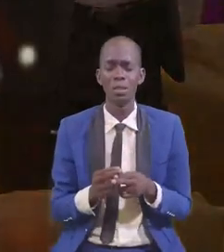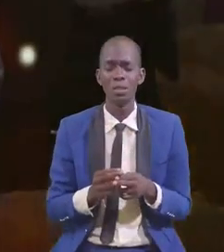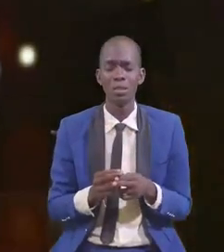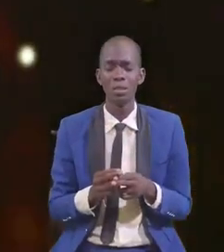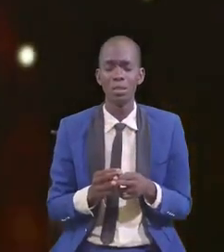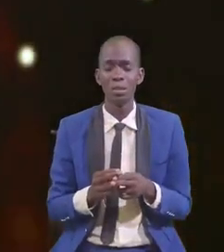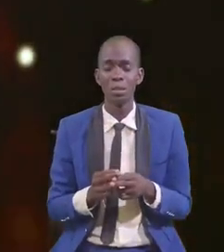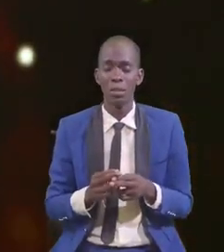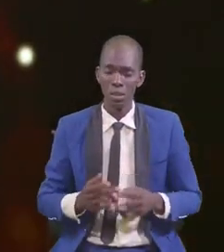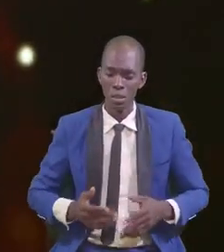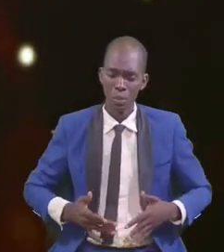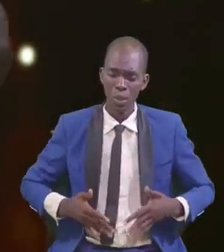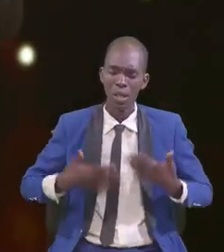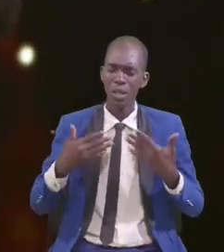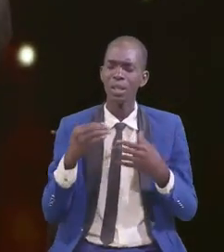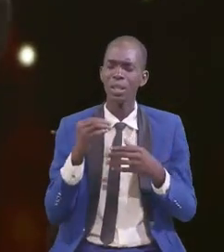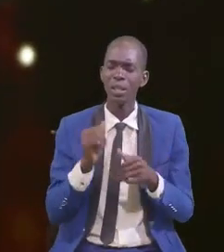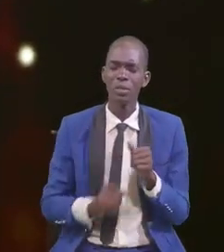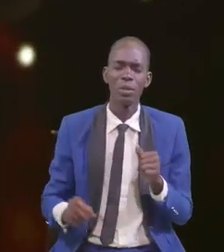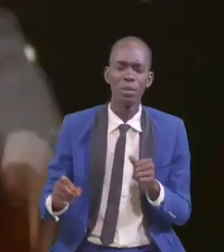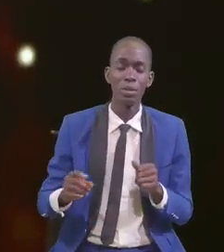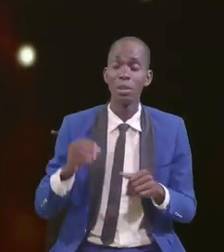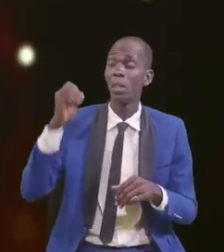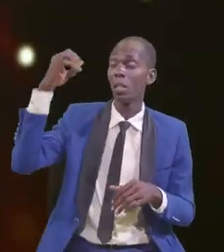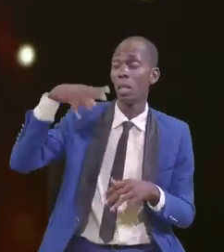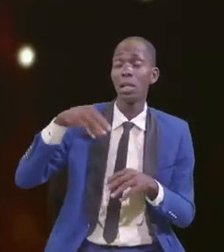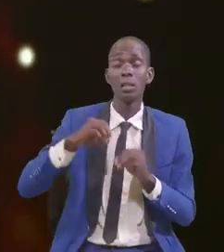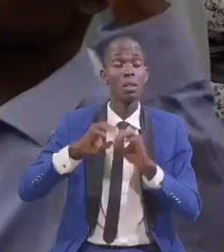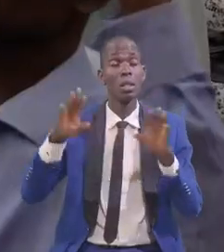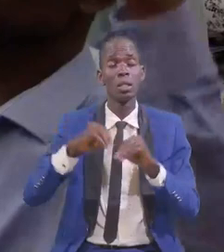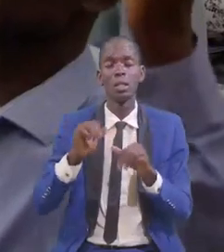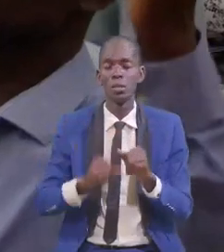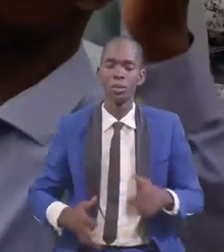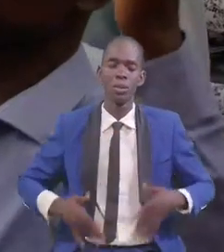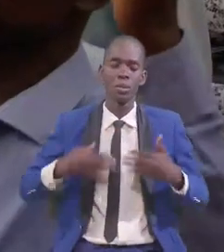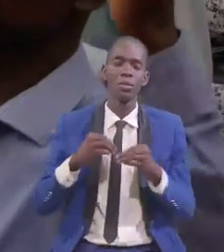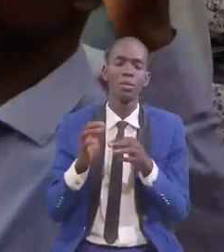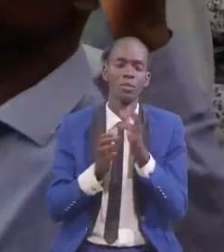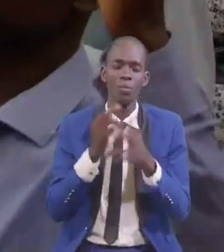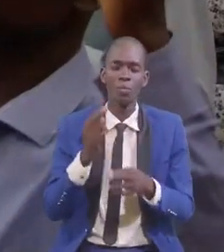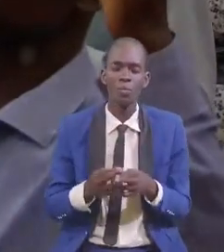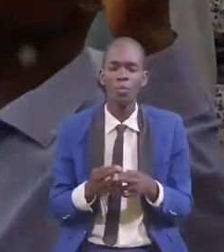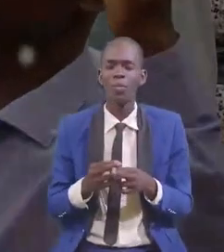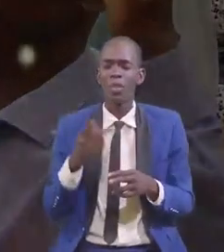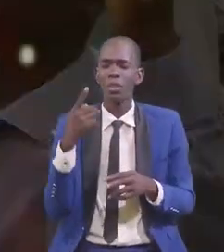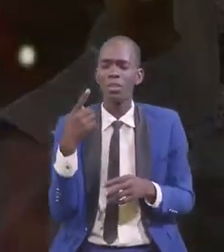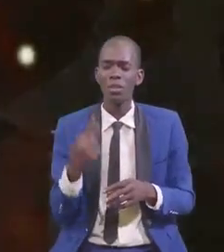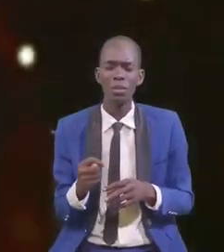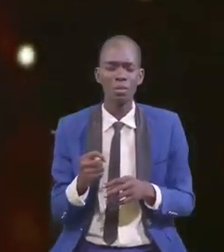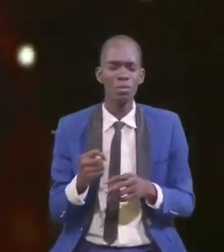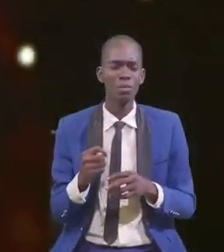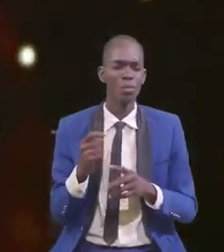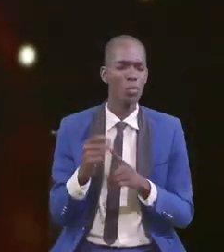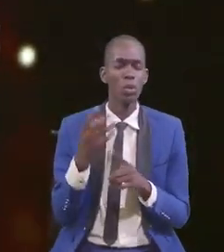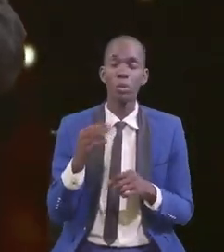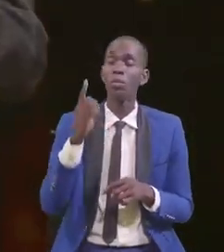Life in every life. Light in every life. The love of God in every